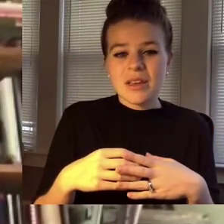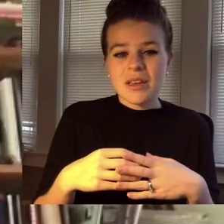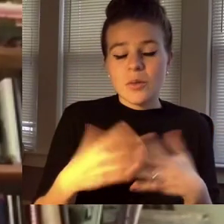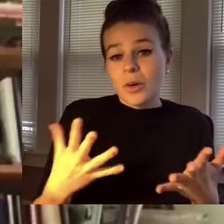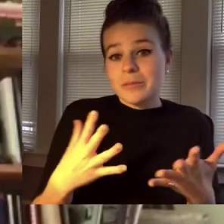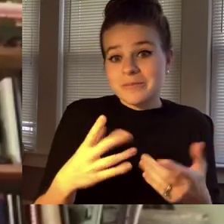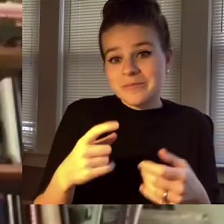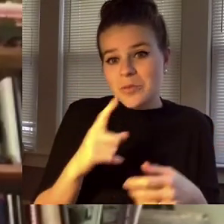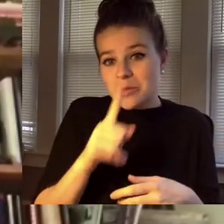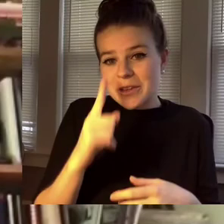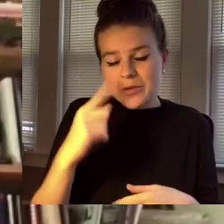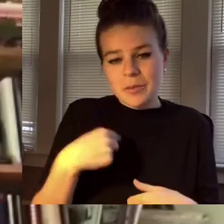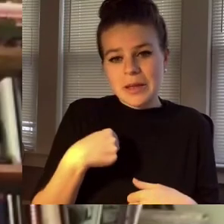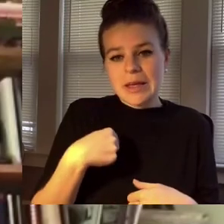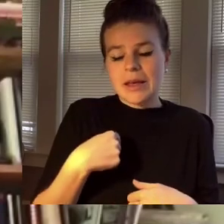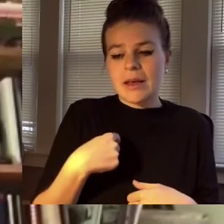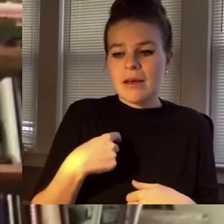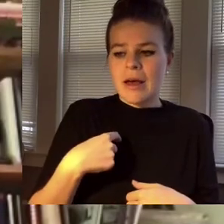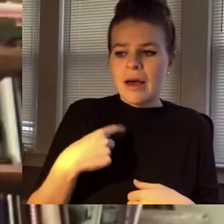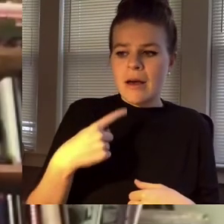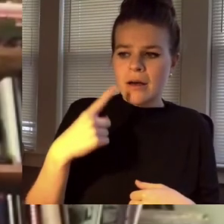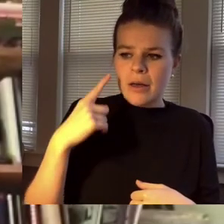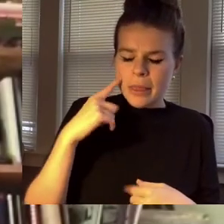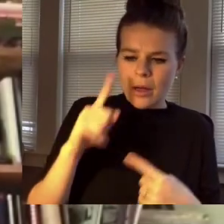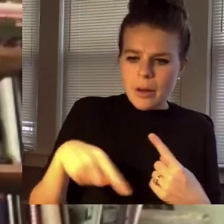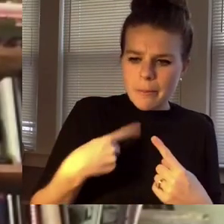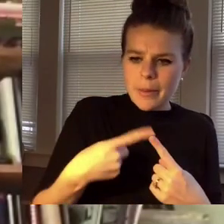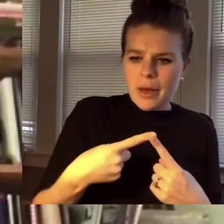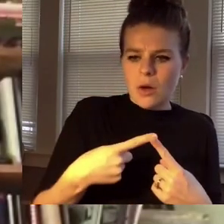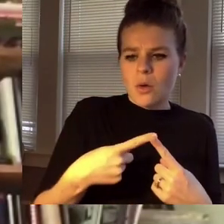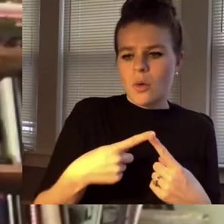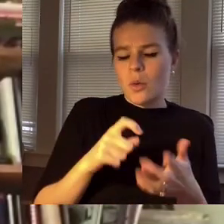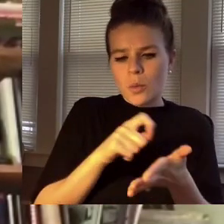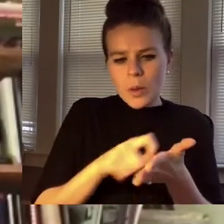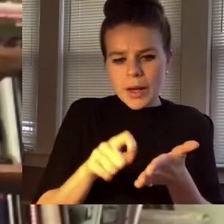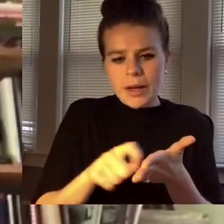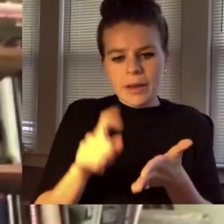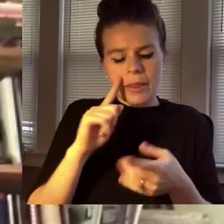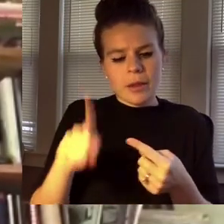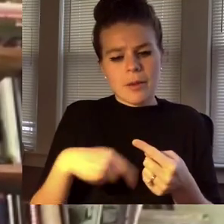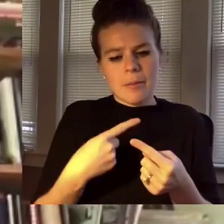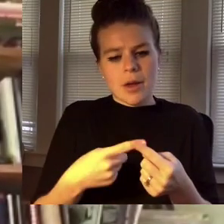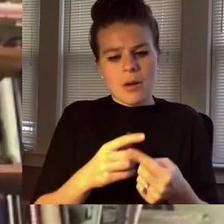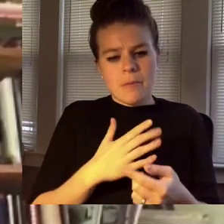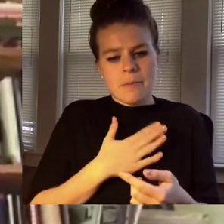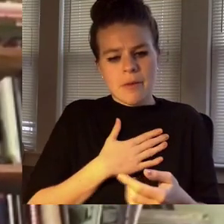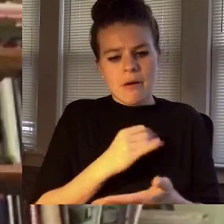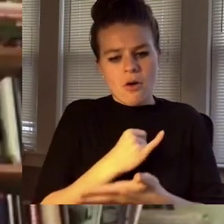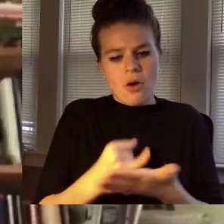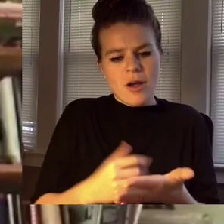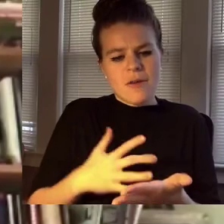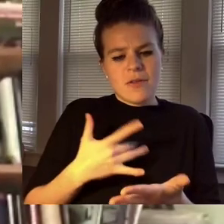thinking about writing, thinking about one's art, that